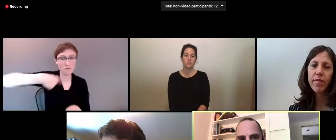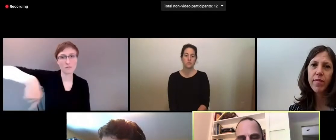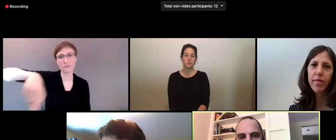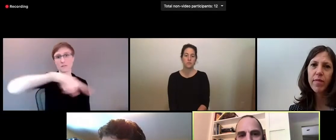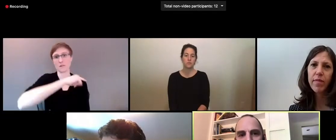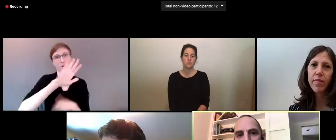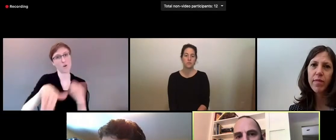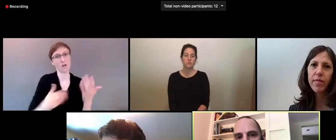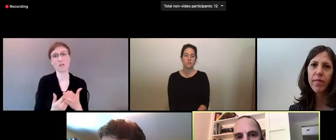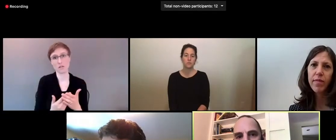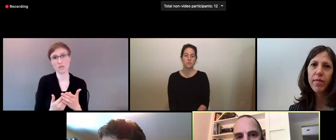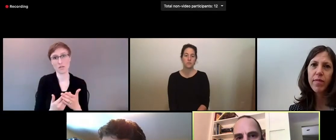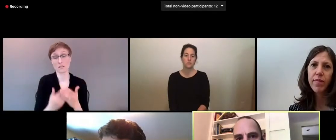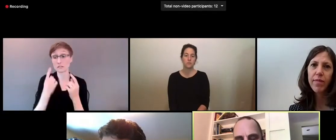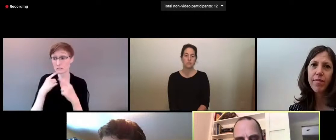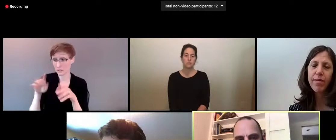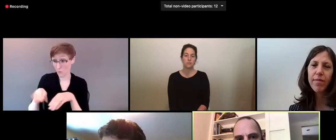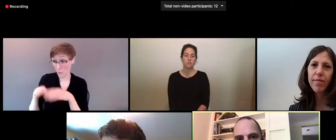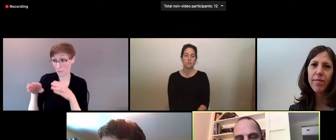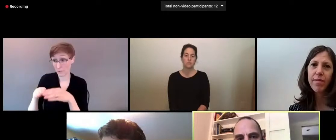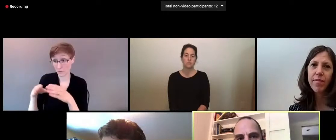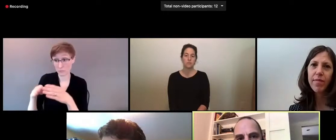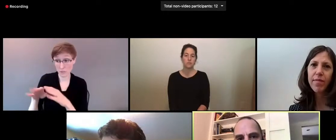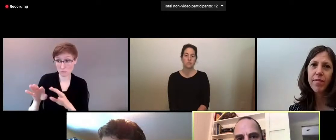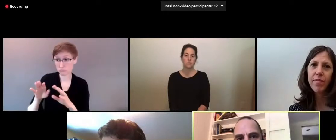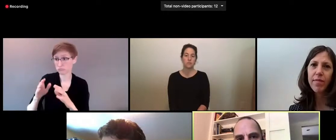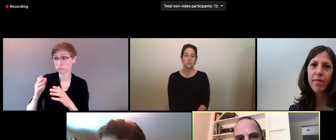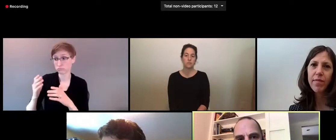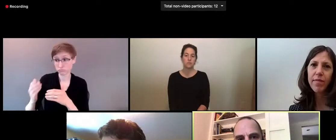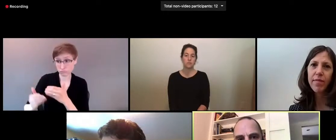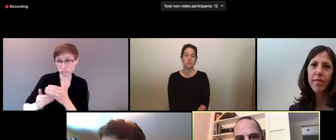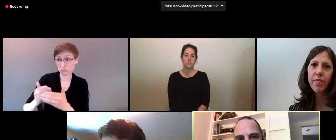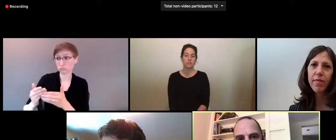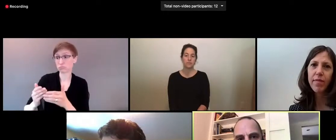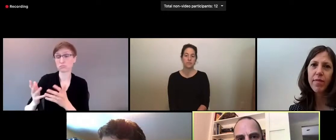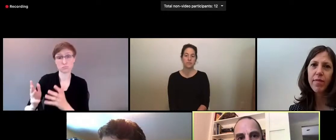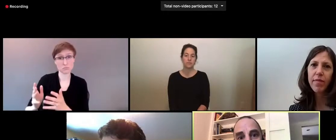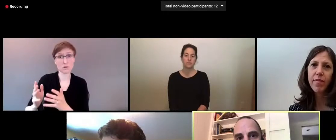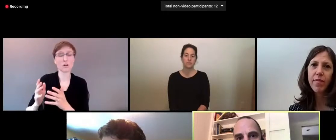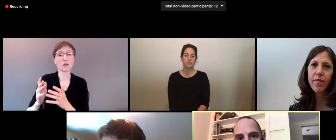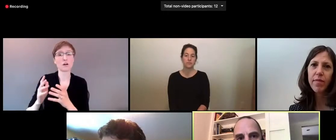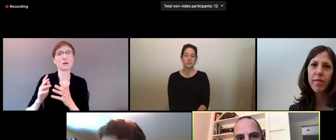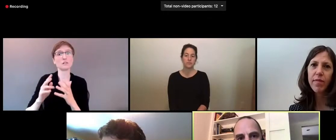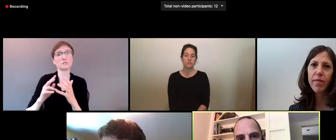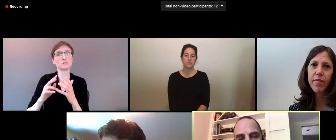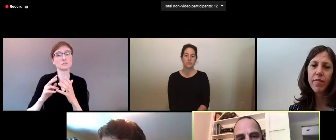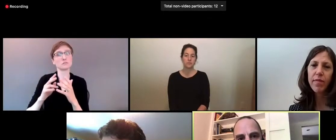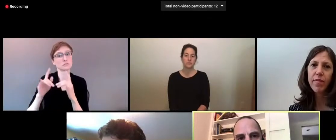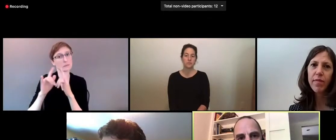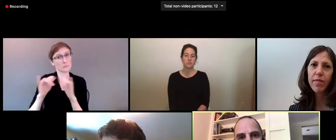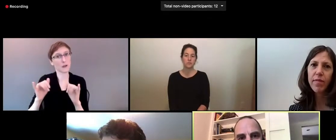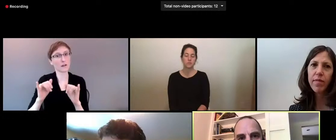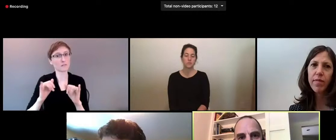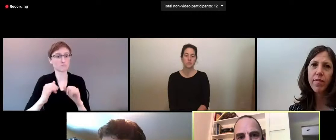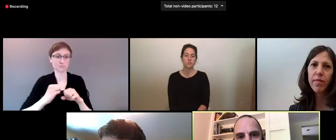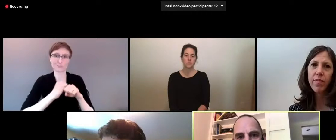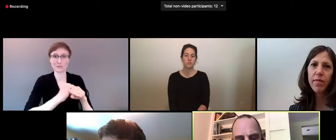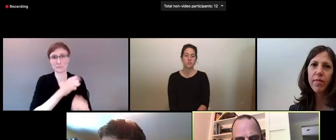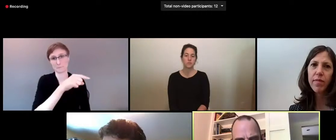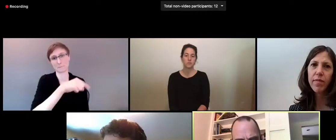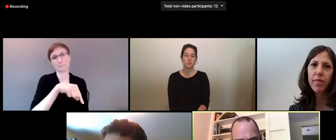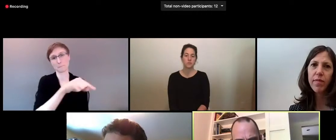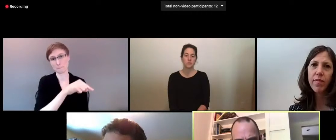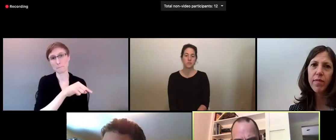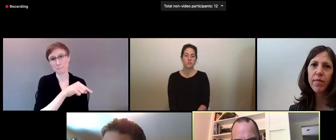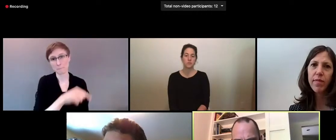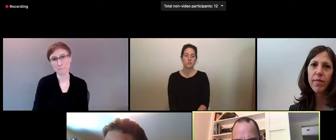we're all contributing to this lower likelihood of transmission into the community, through the community, and then through the community into the long-term